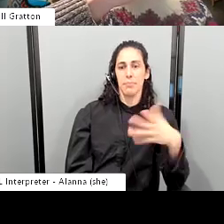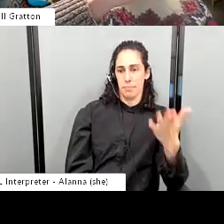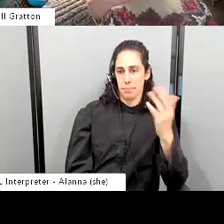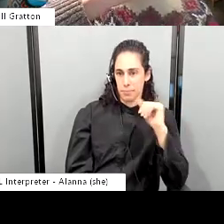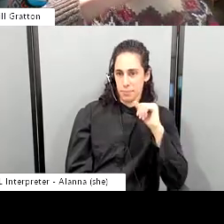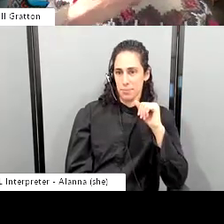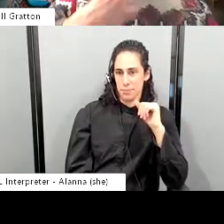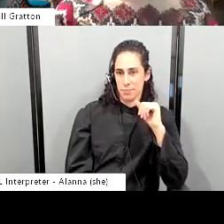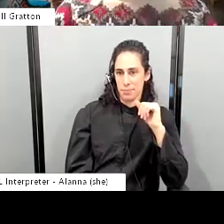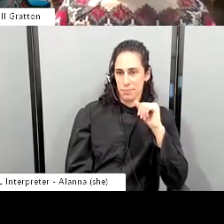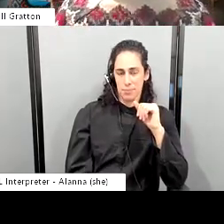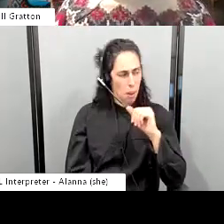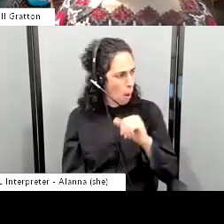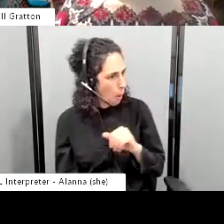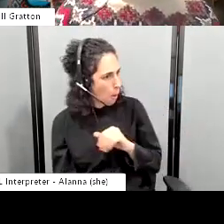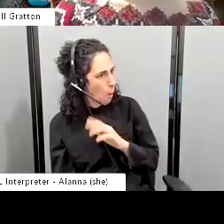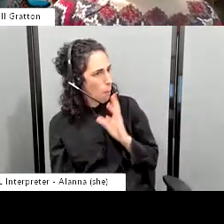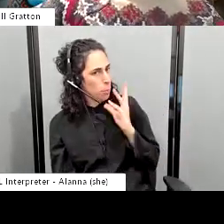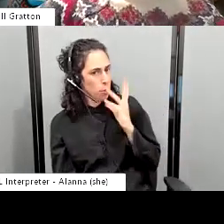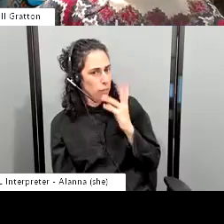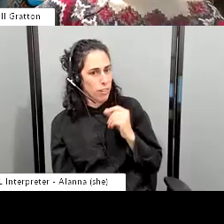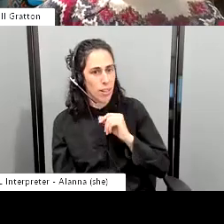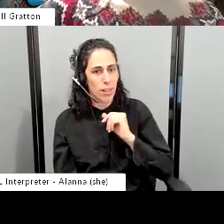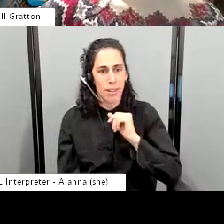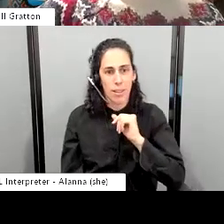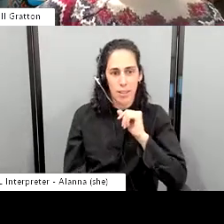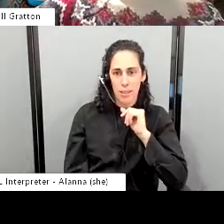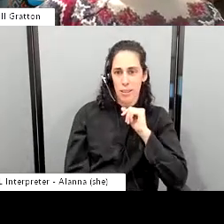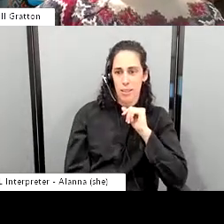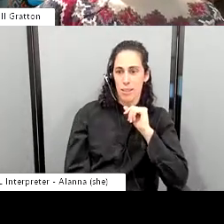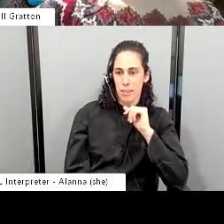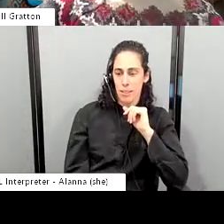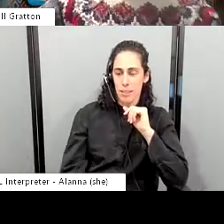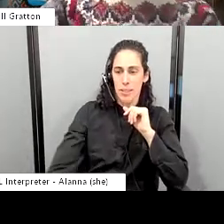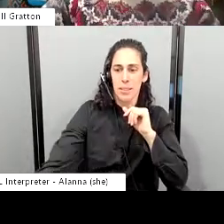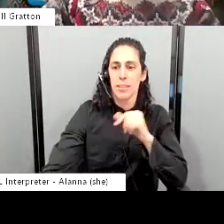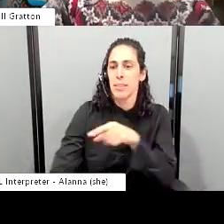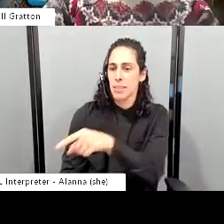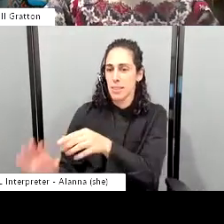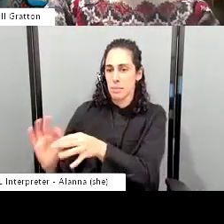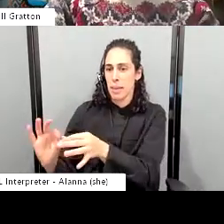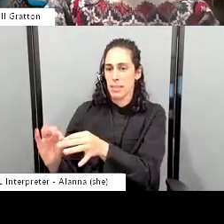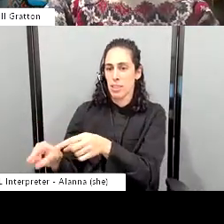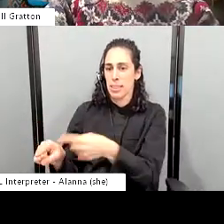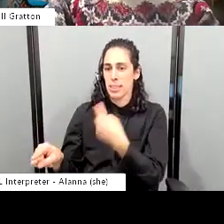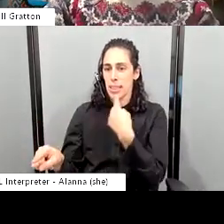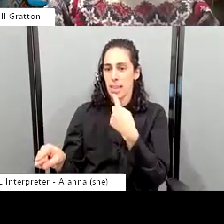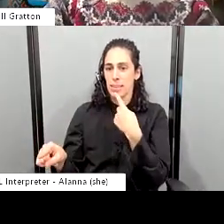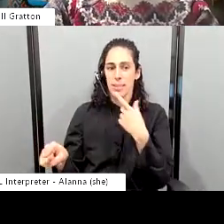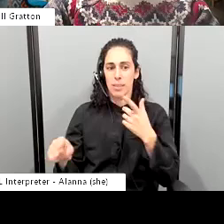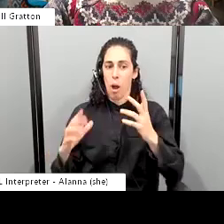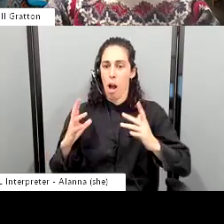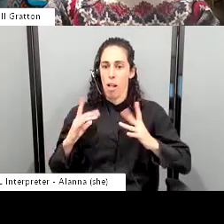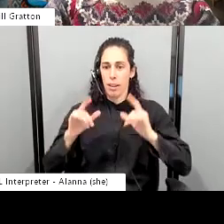There we go. Ah, very nice. Actually, somebody has suggested one a holiday card with someone holding a sign that says Happy